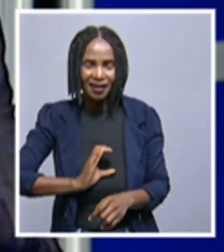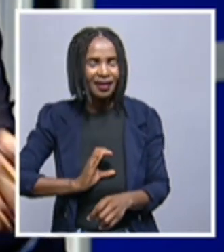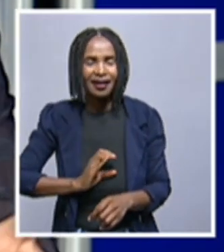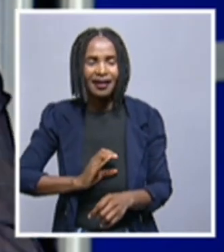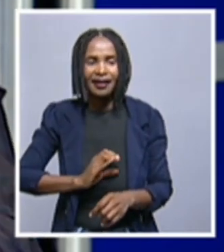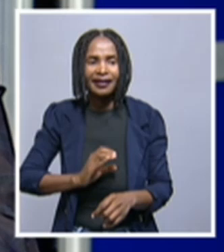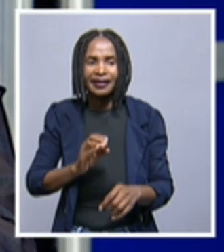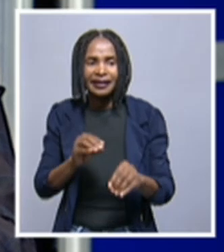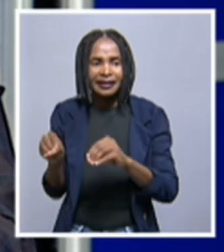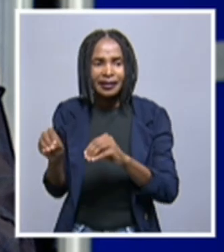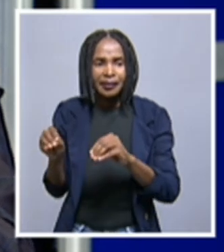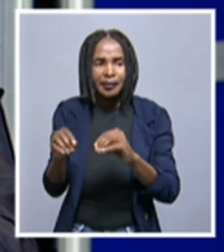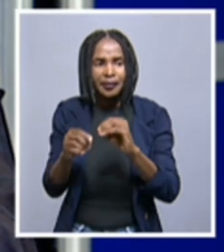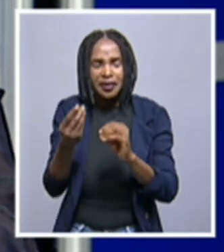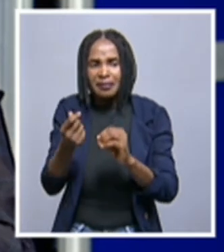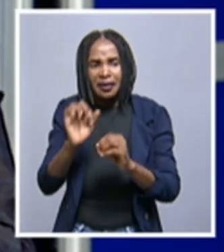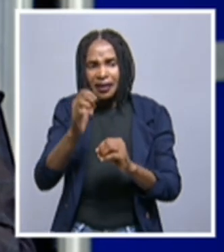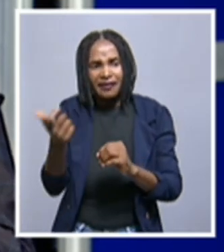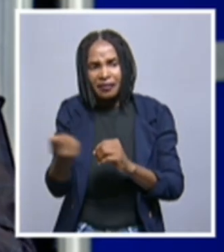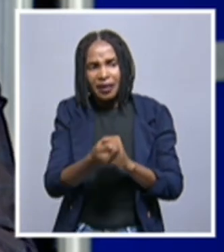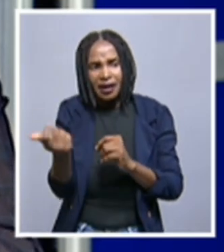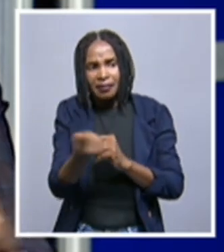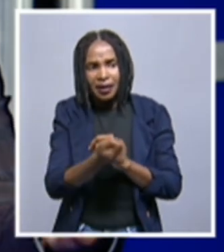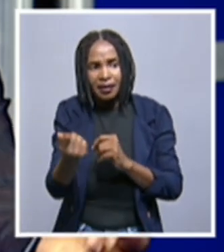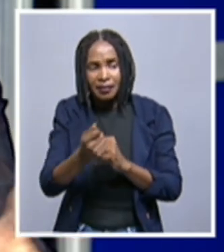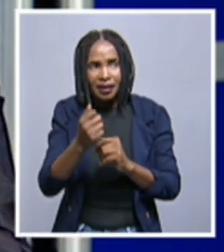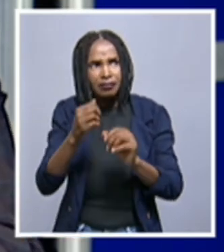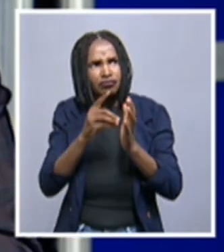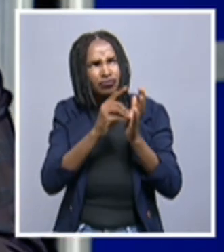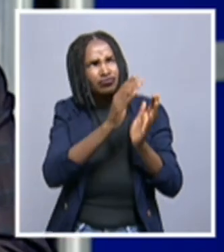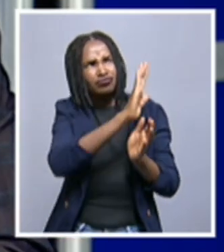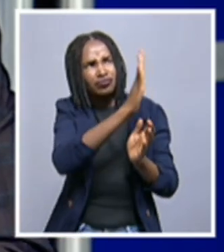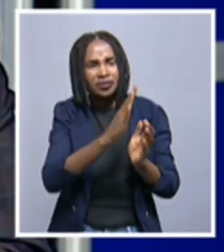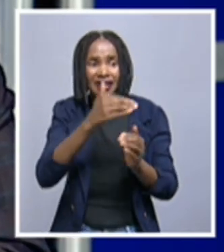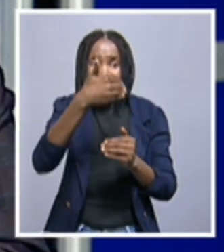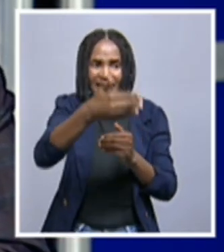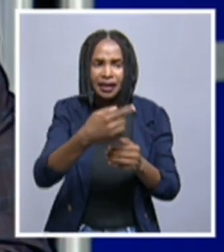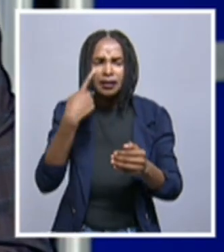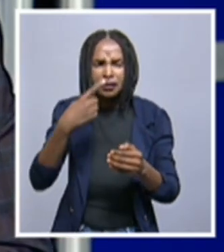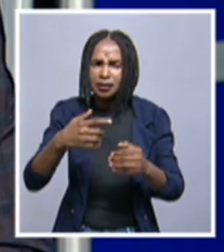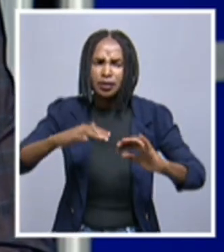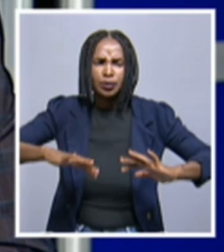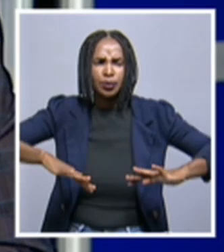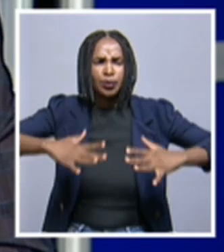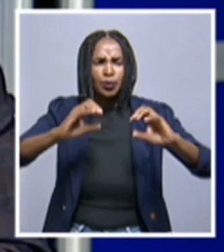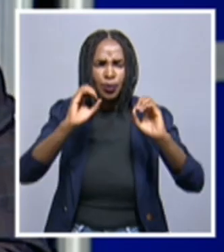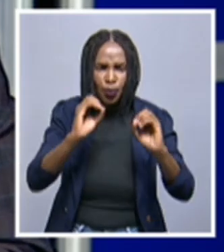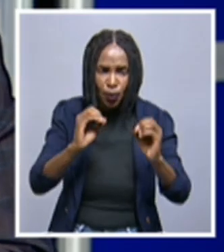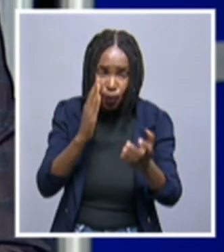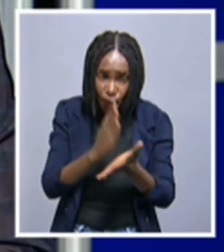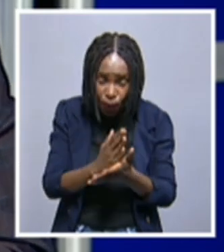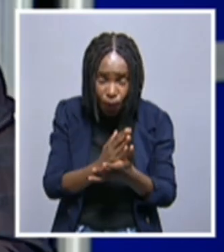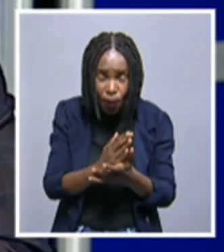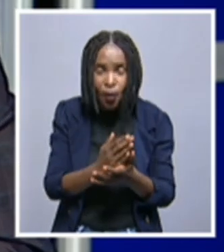you have taken them into confidence that yes, your economy is stable, the peace and stability, all these other things